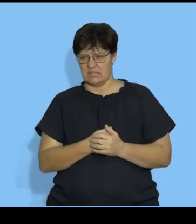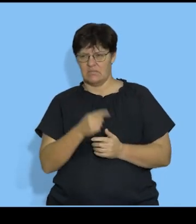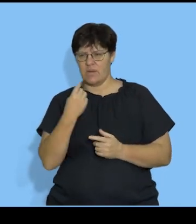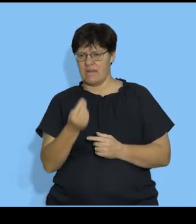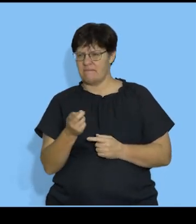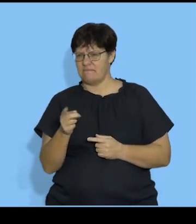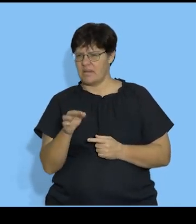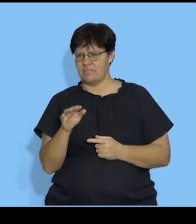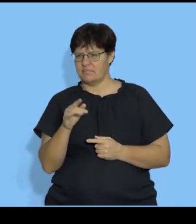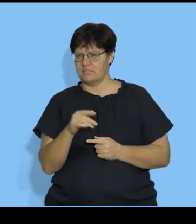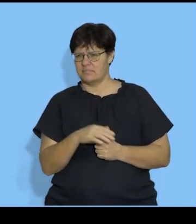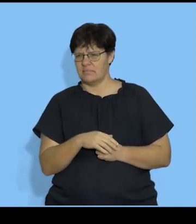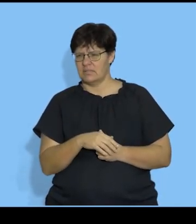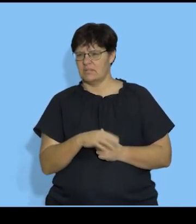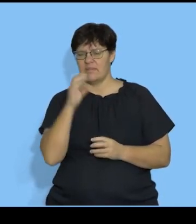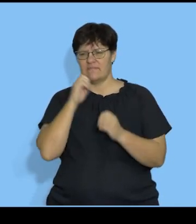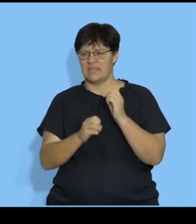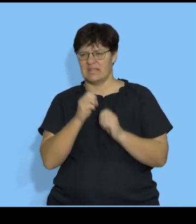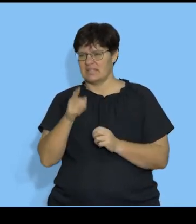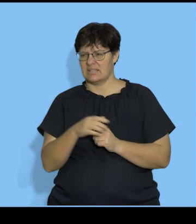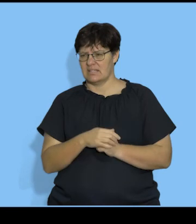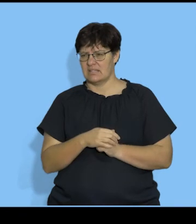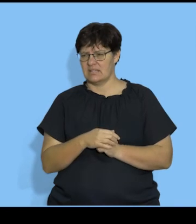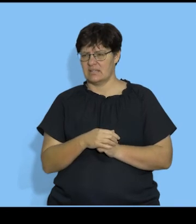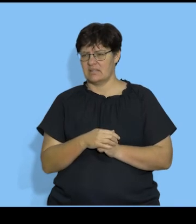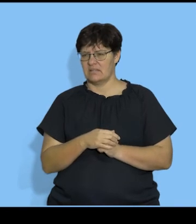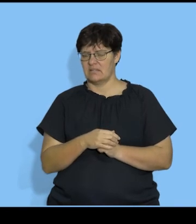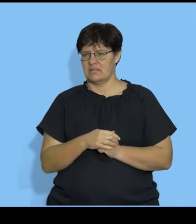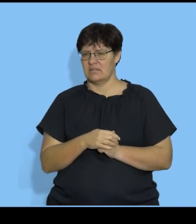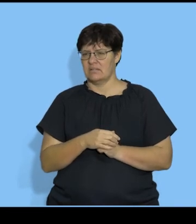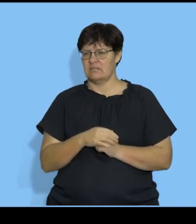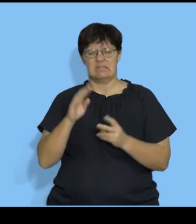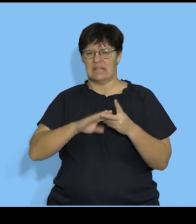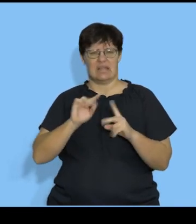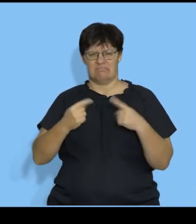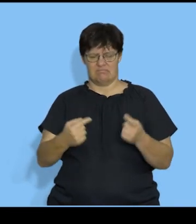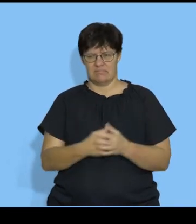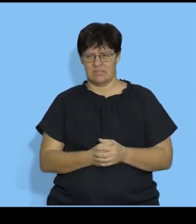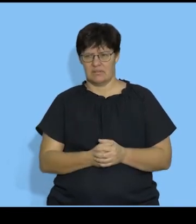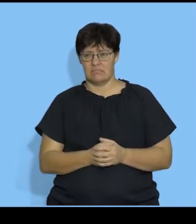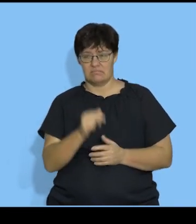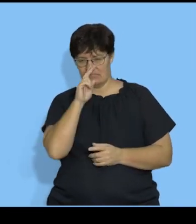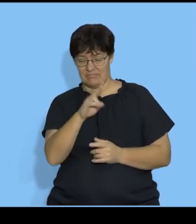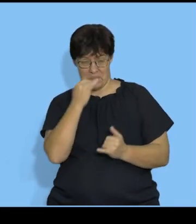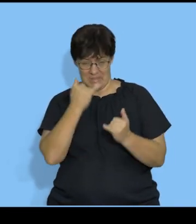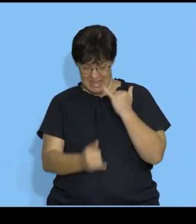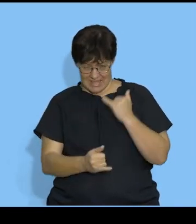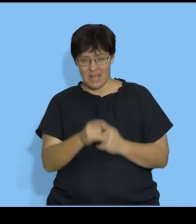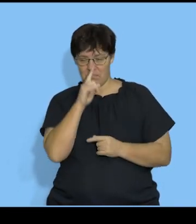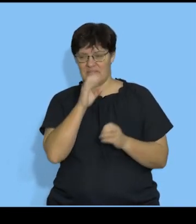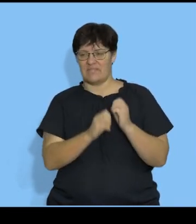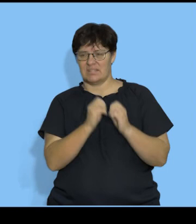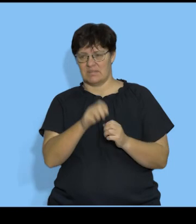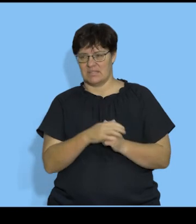have, just to correct that, we can't have aluminium on the second one. Okay, take note of that, you know, because it's